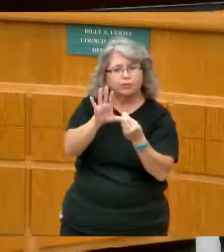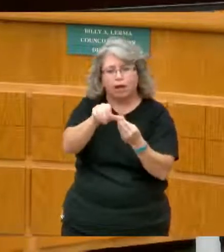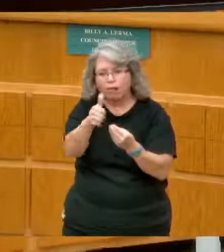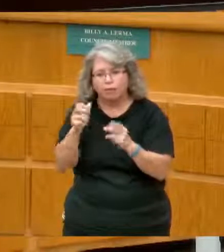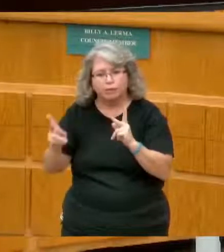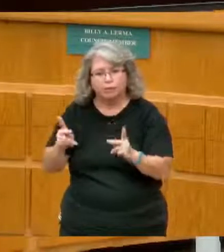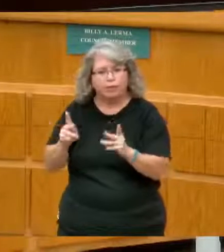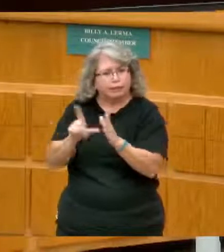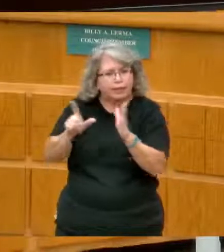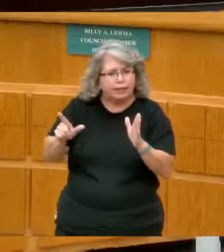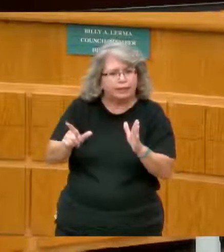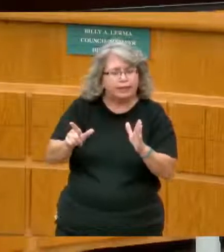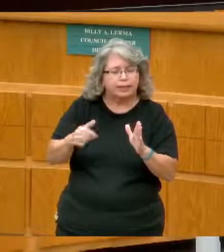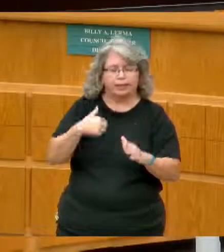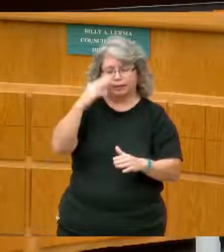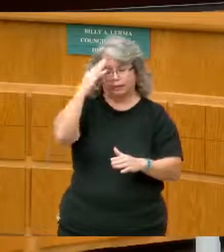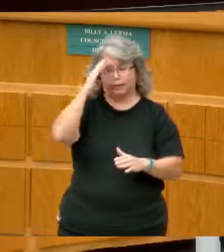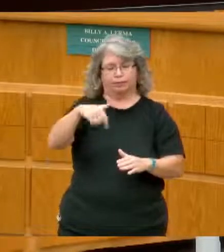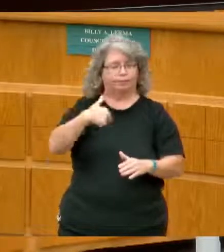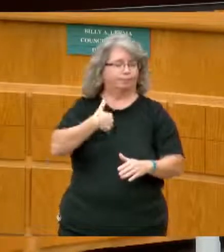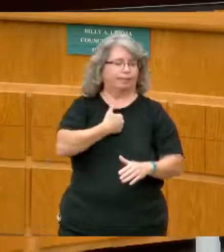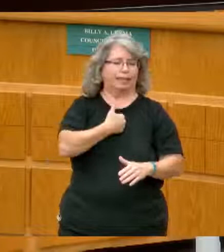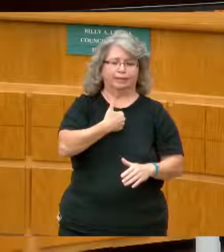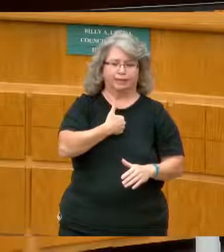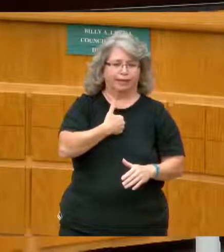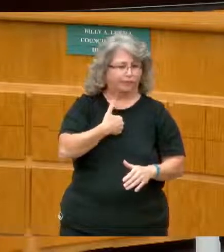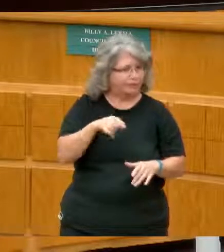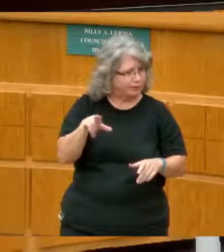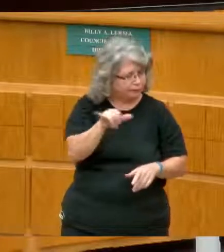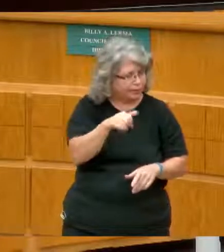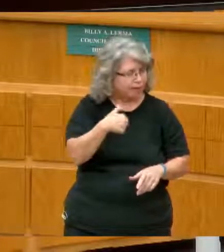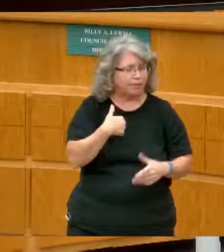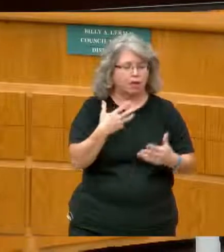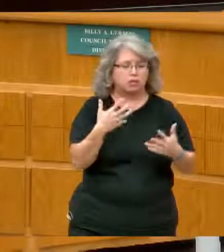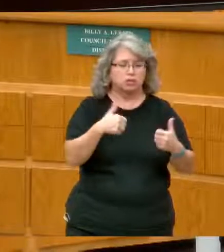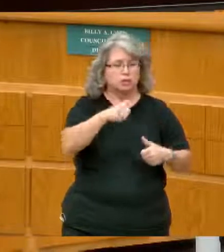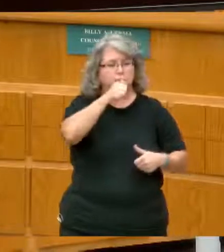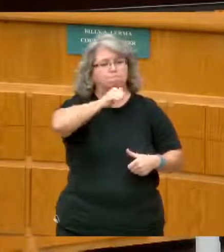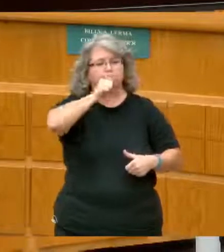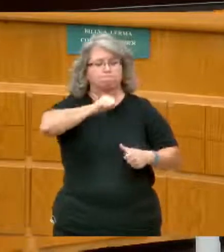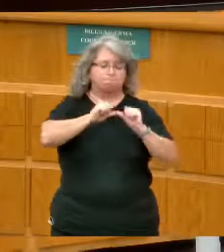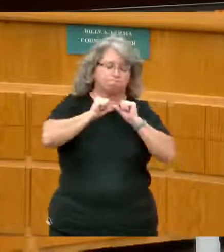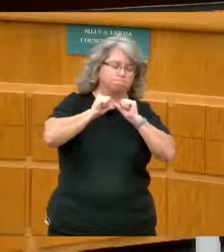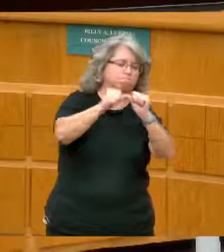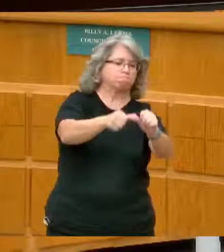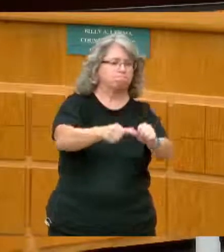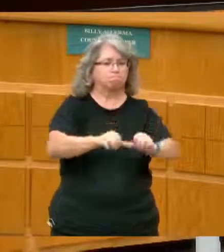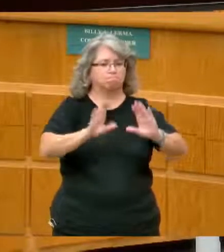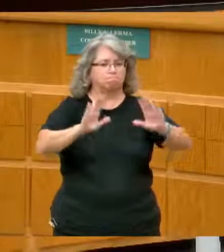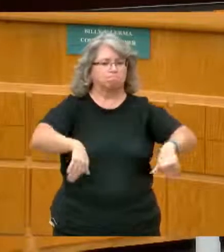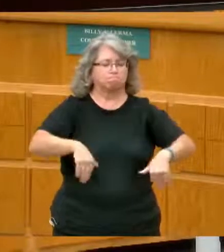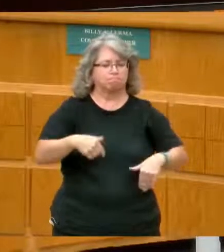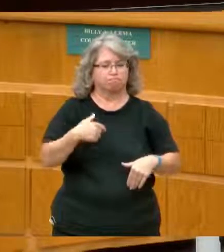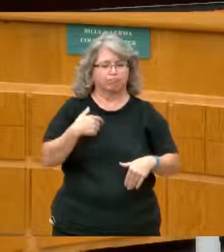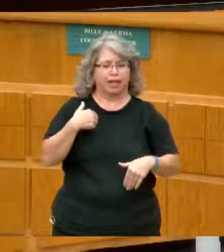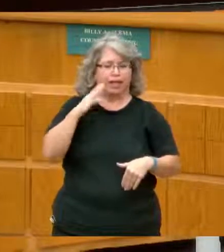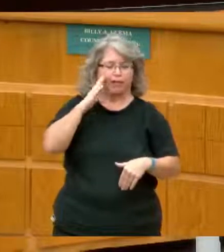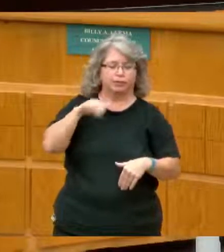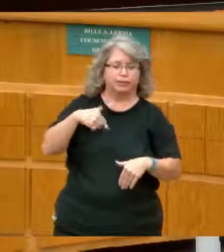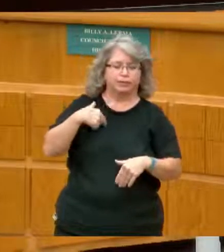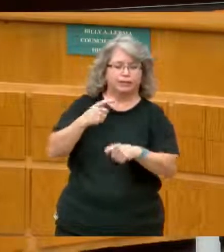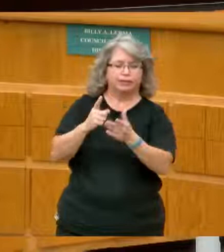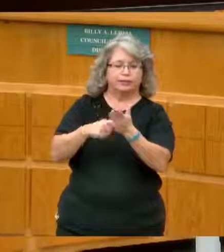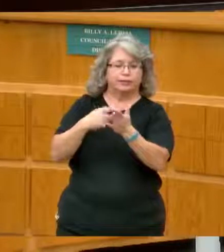kind of like everybody else, we always want to tough it out. I've even joked that, I'm too, I